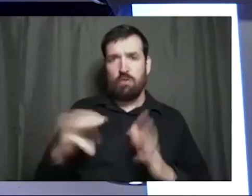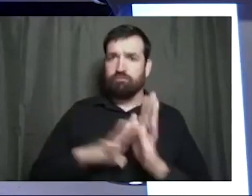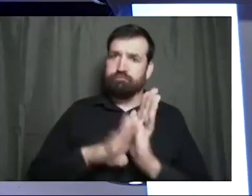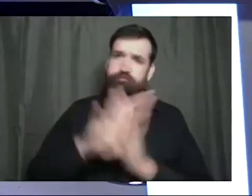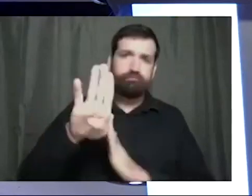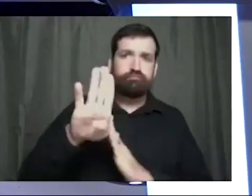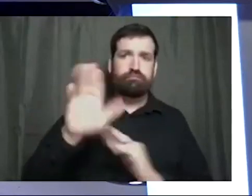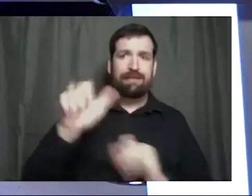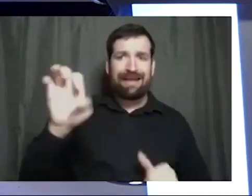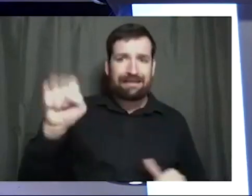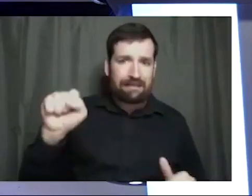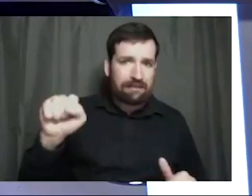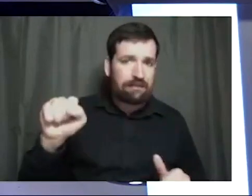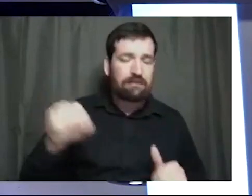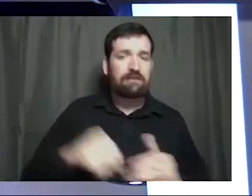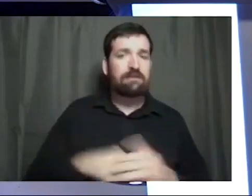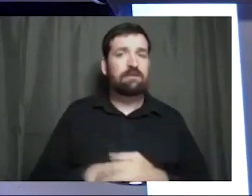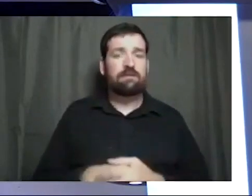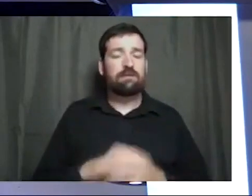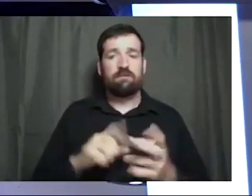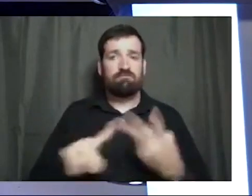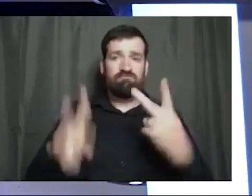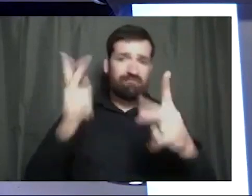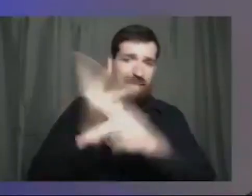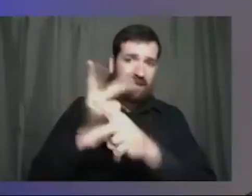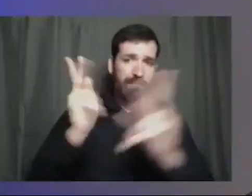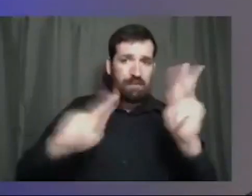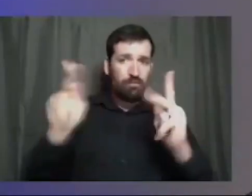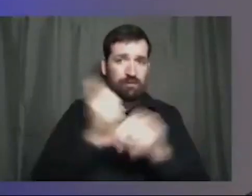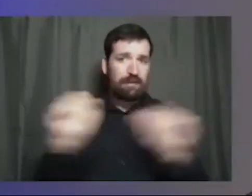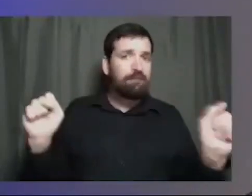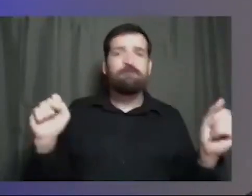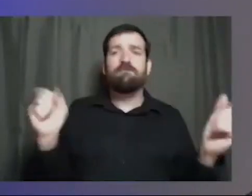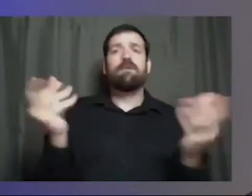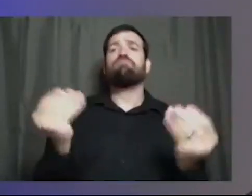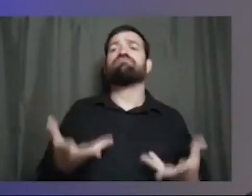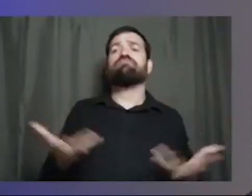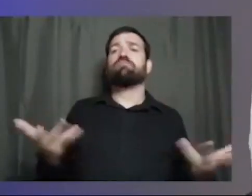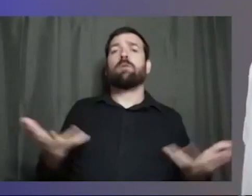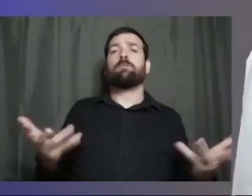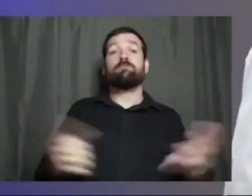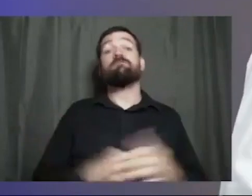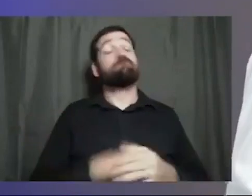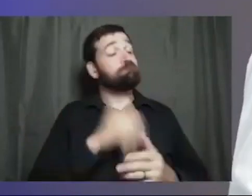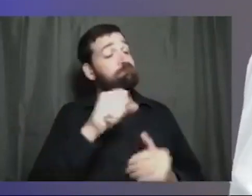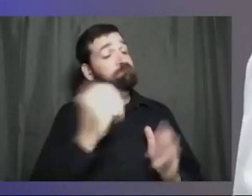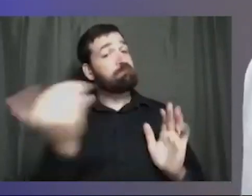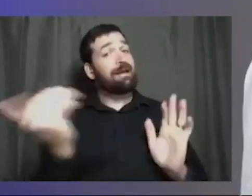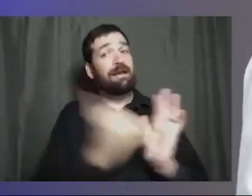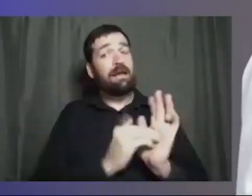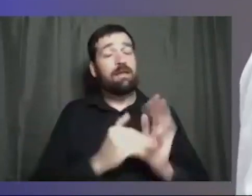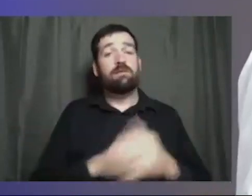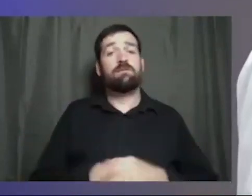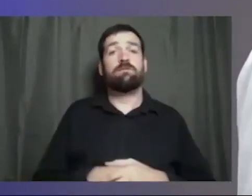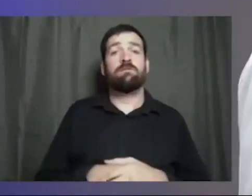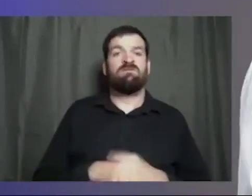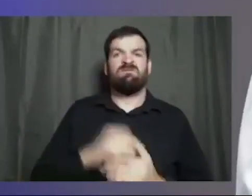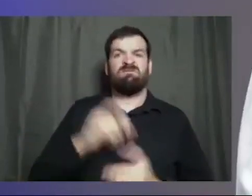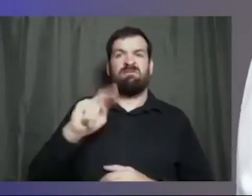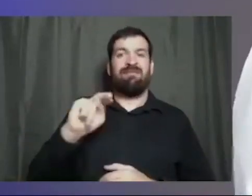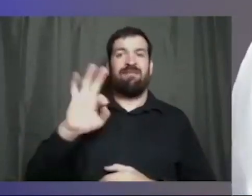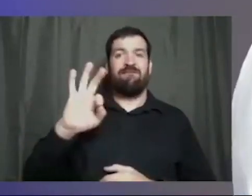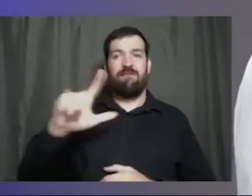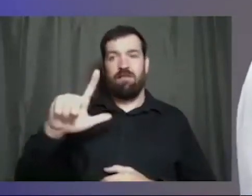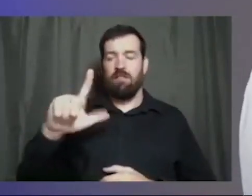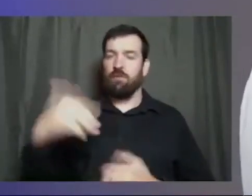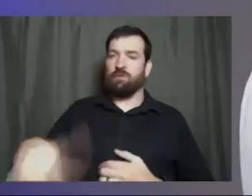over as far as keeping people safe? What can you tell us? Yeah, I think the league has very strict protocols in kind of